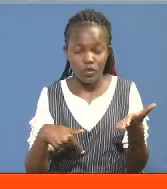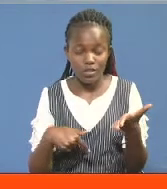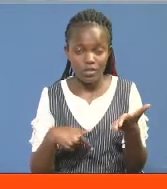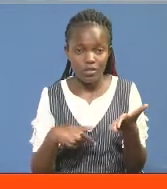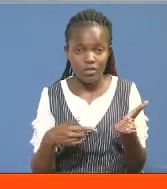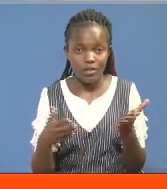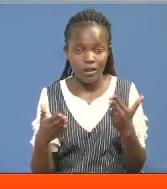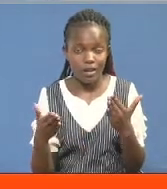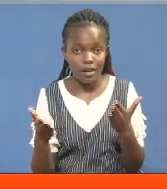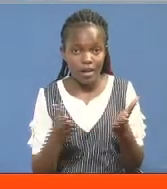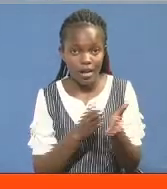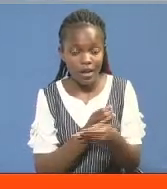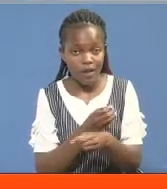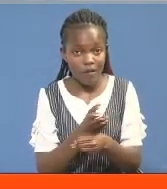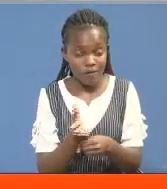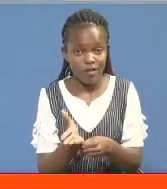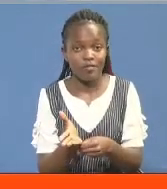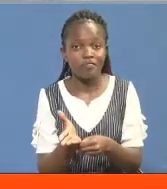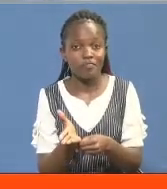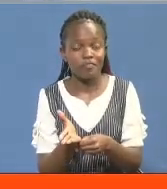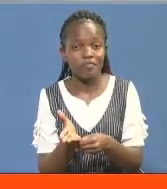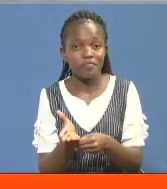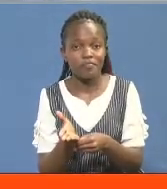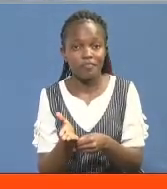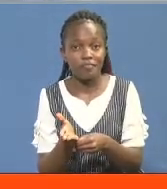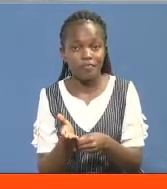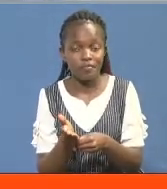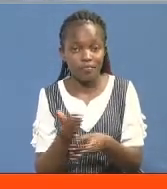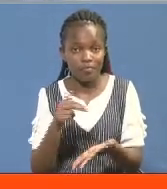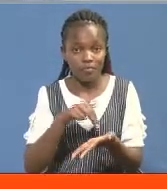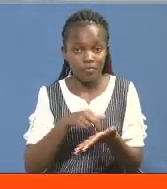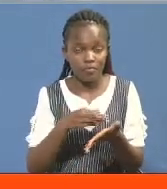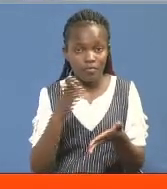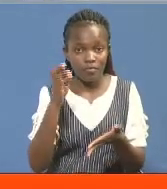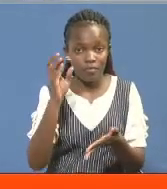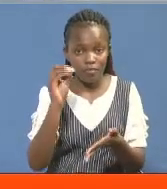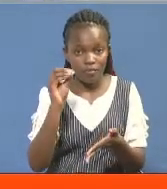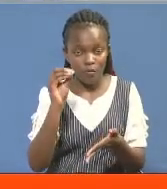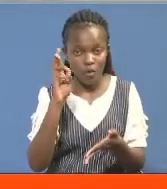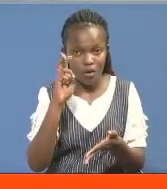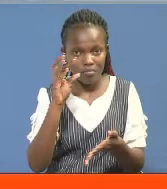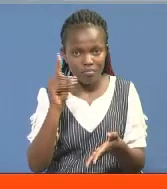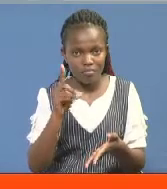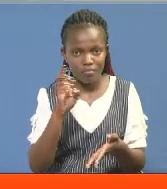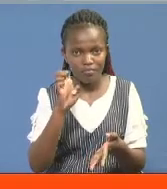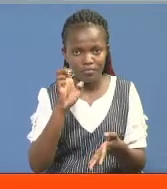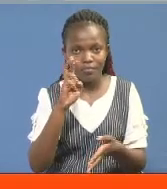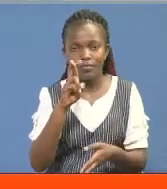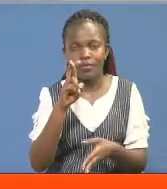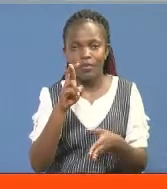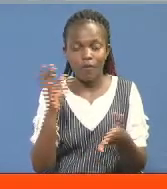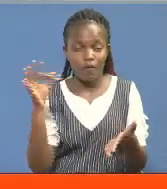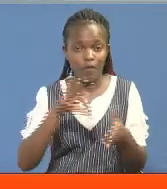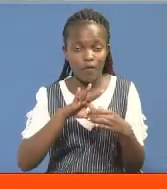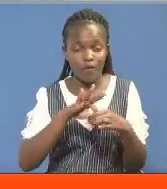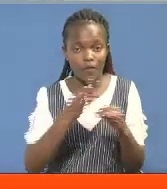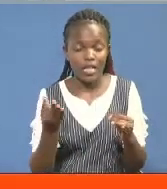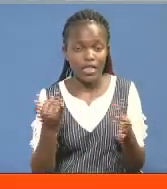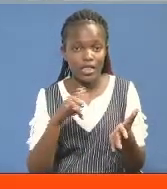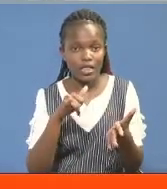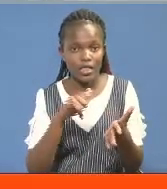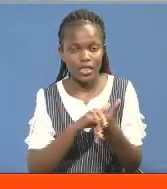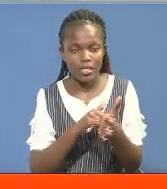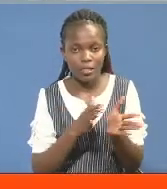assemblies now are just the standing orders, which vary from county to county. And you'll find that public participation in